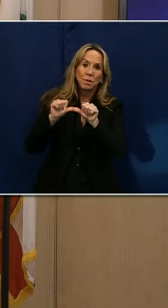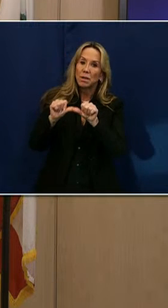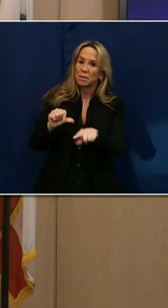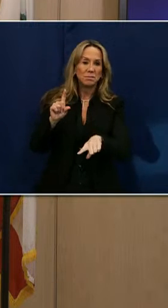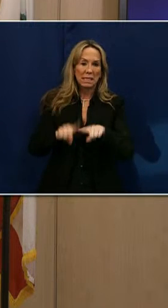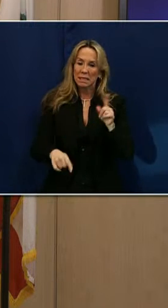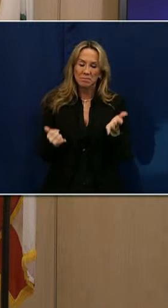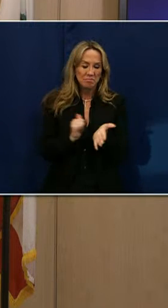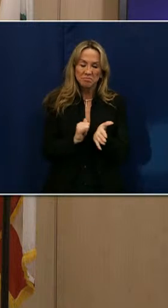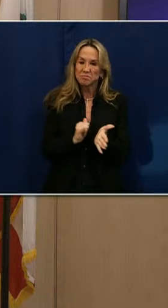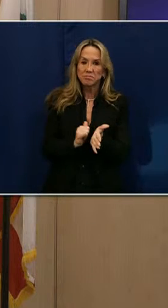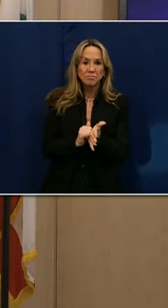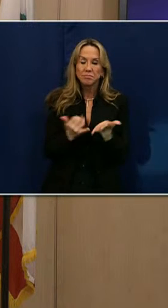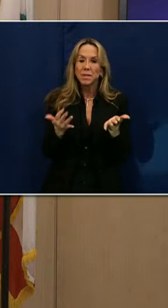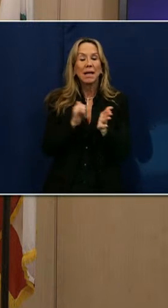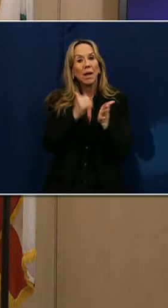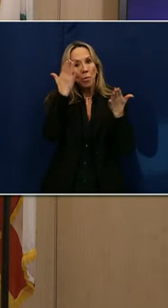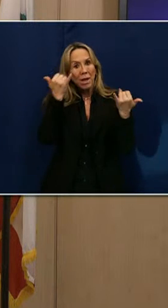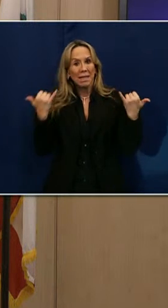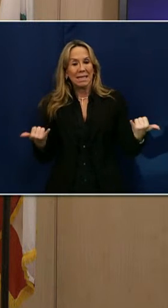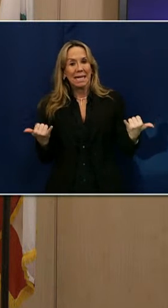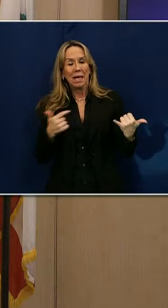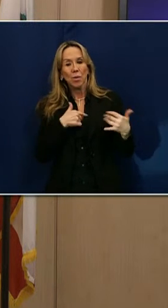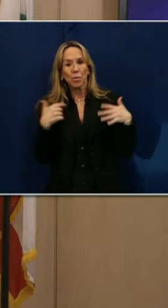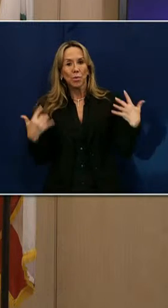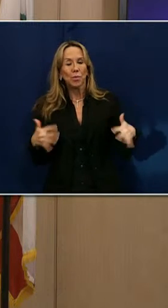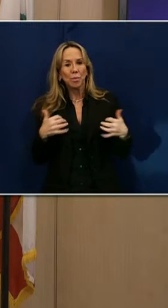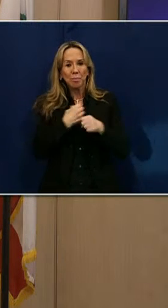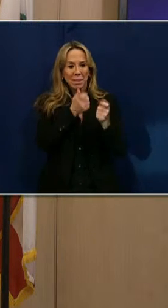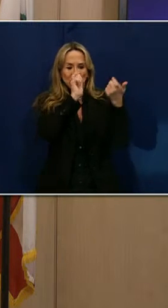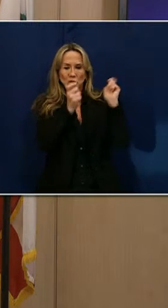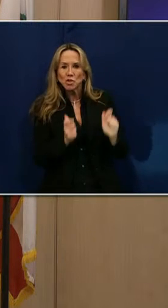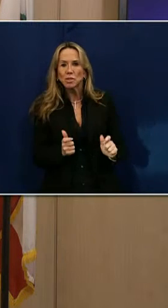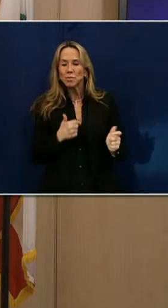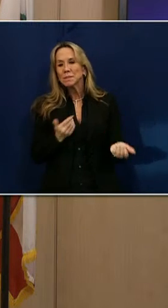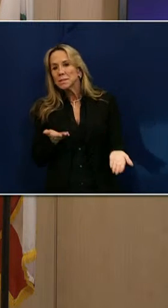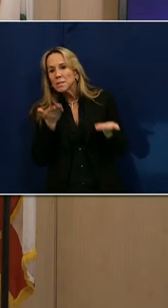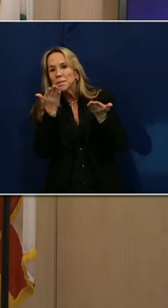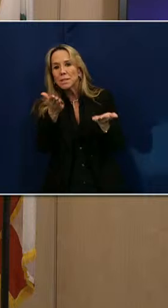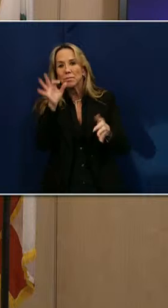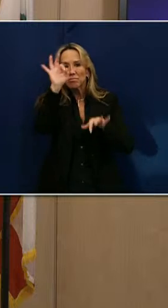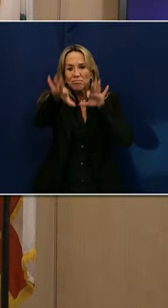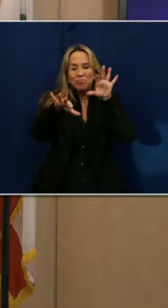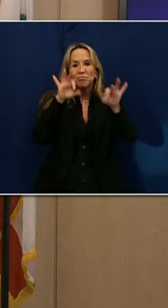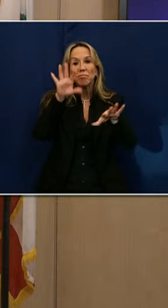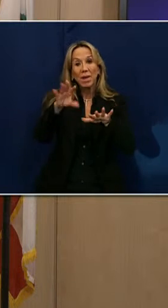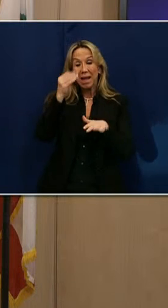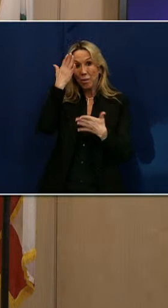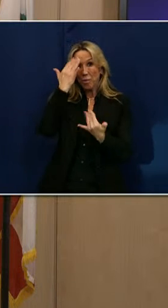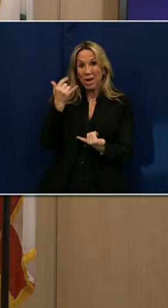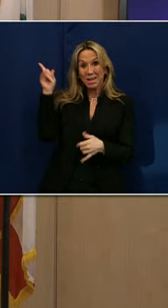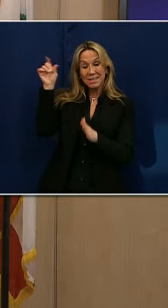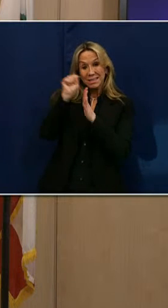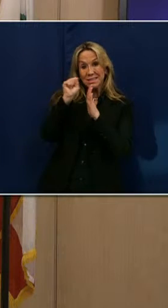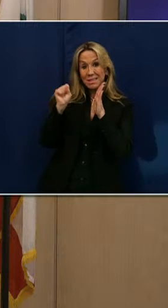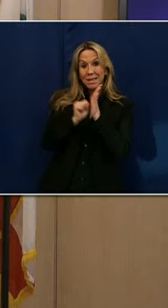long period of time. So that's why we are making all of the suggestions, and also why the state